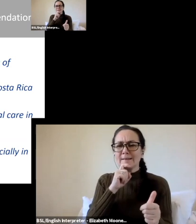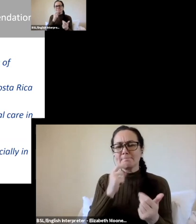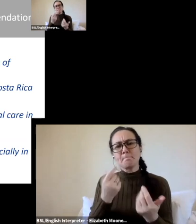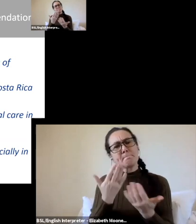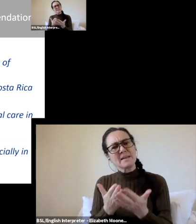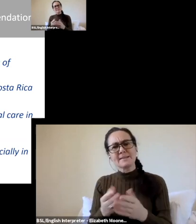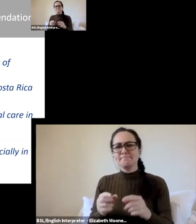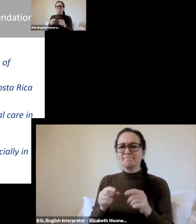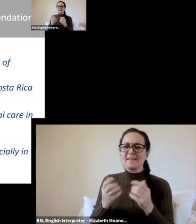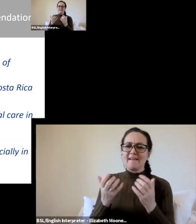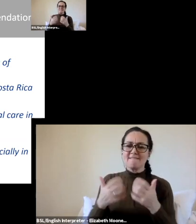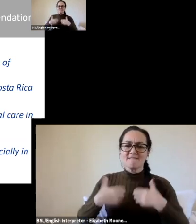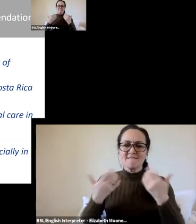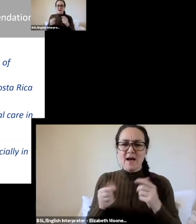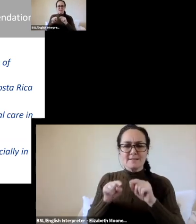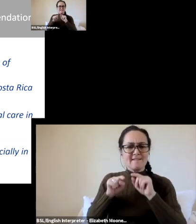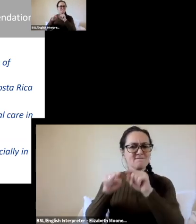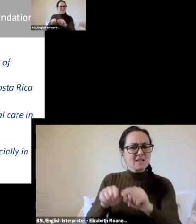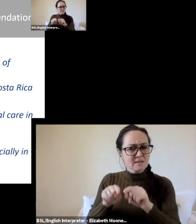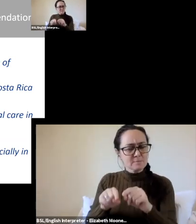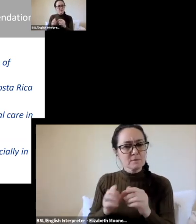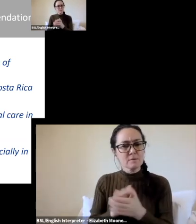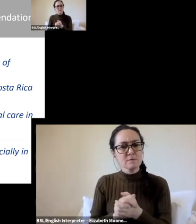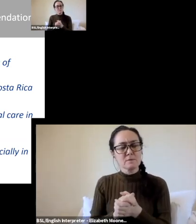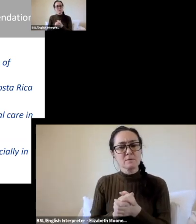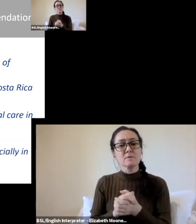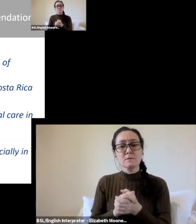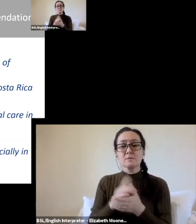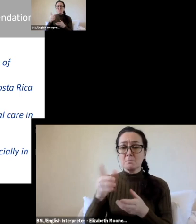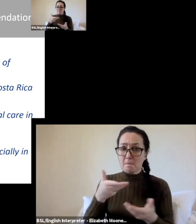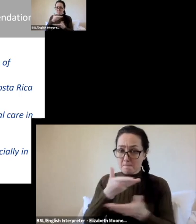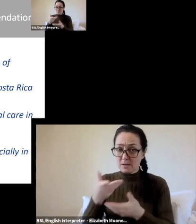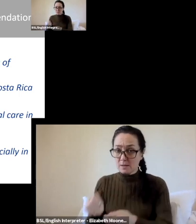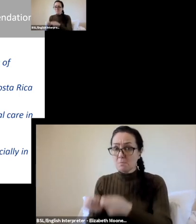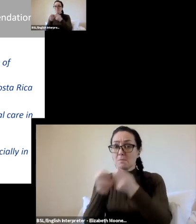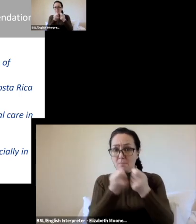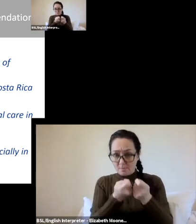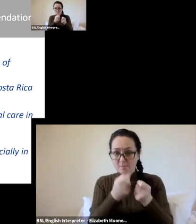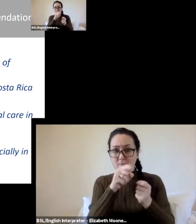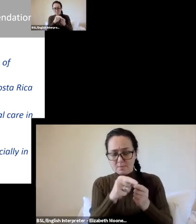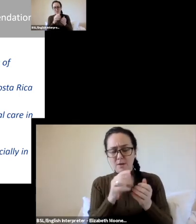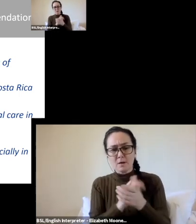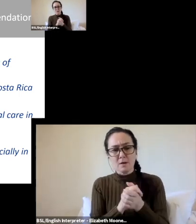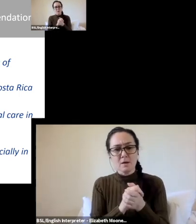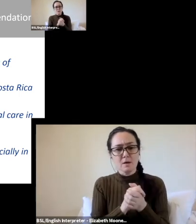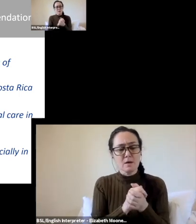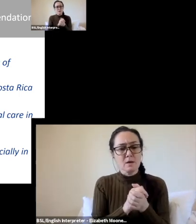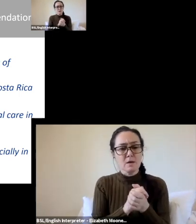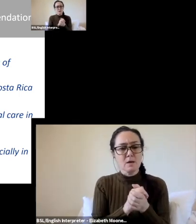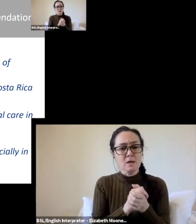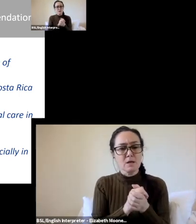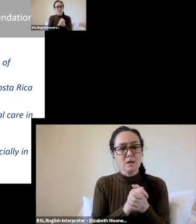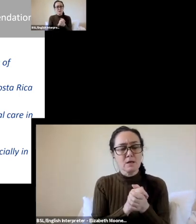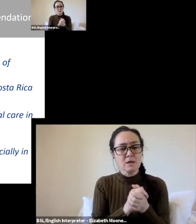violence against women, there was an increase of, if I remember correctly,